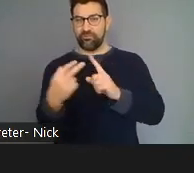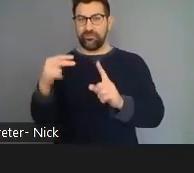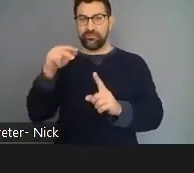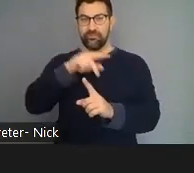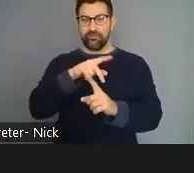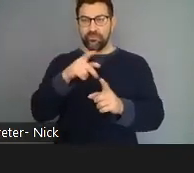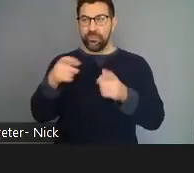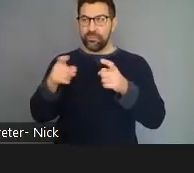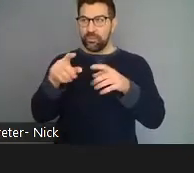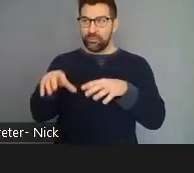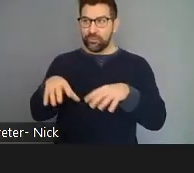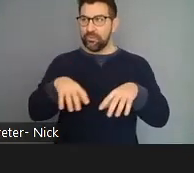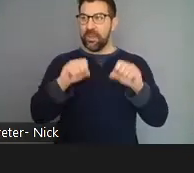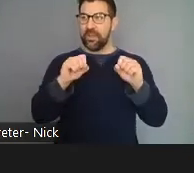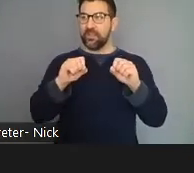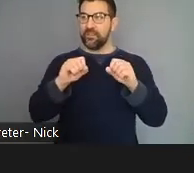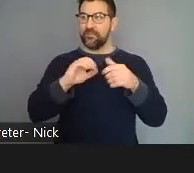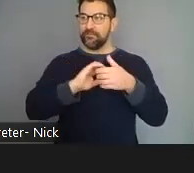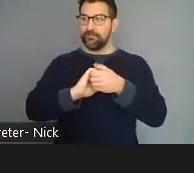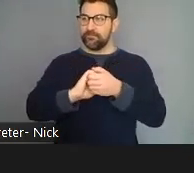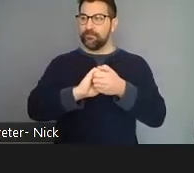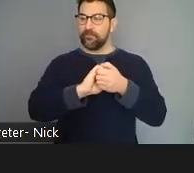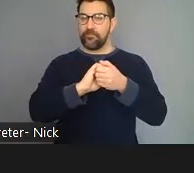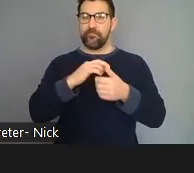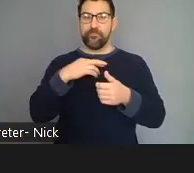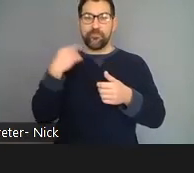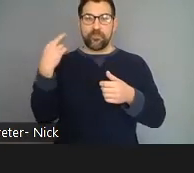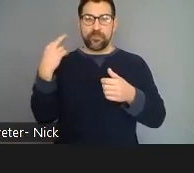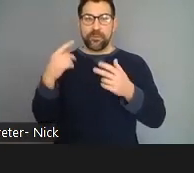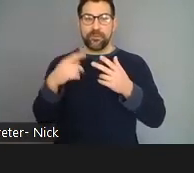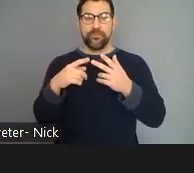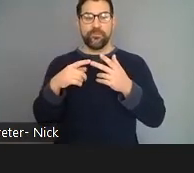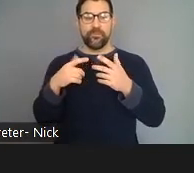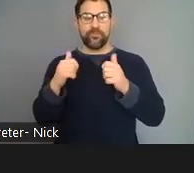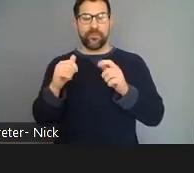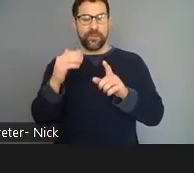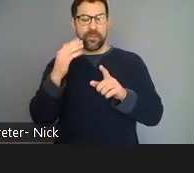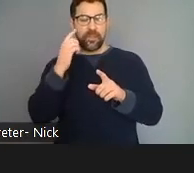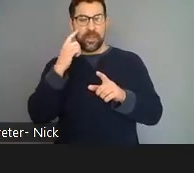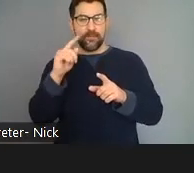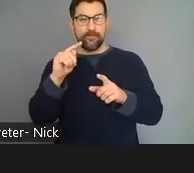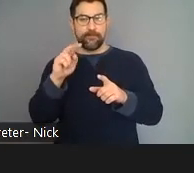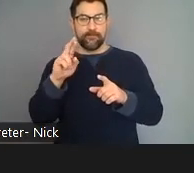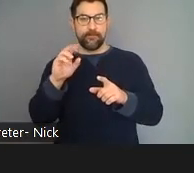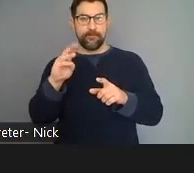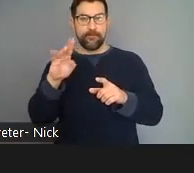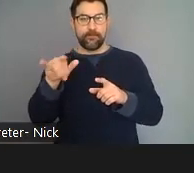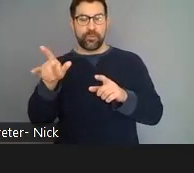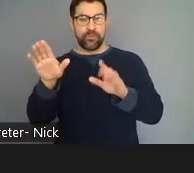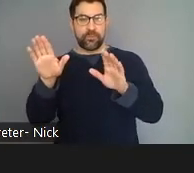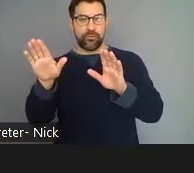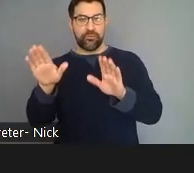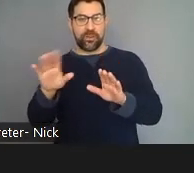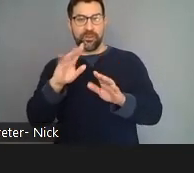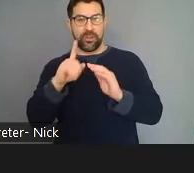take collective risk and to try. And I think, you know, Rommy, you've been so great in talking about